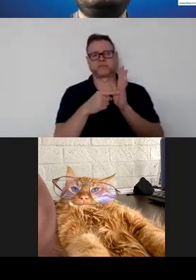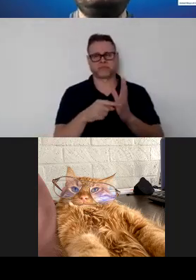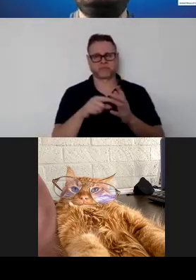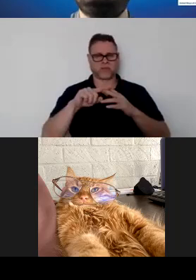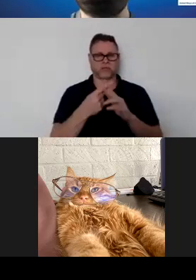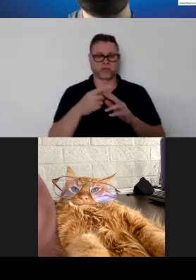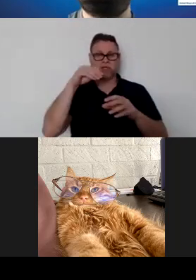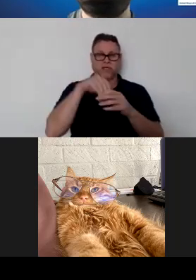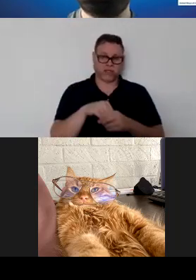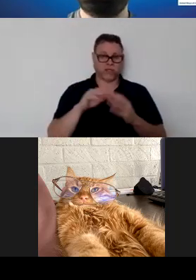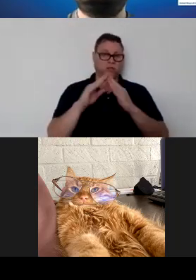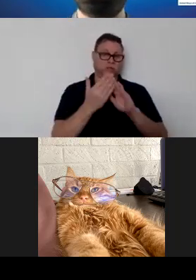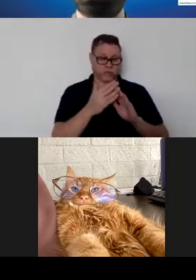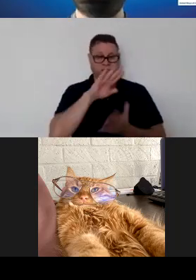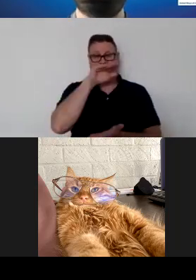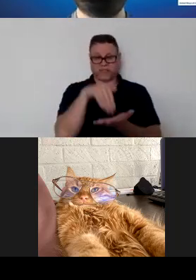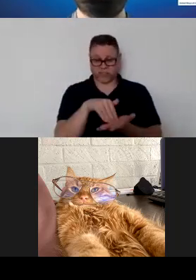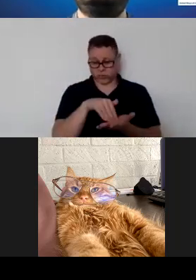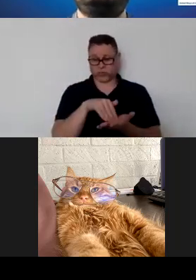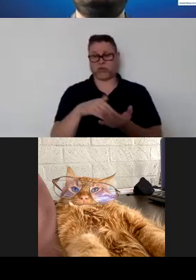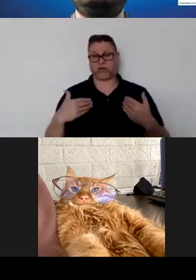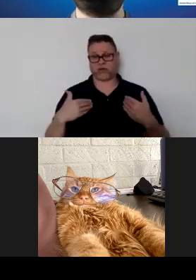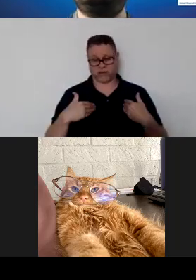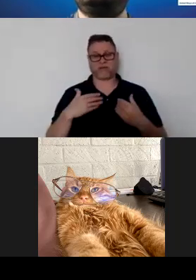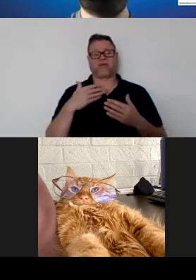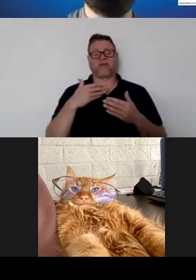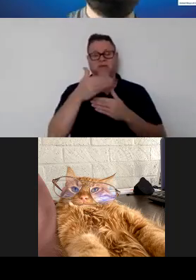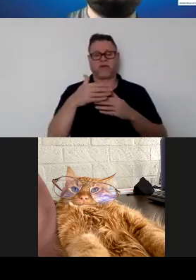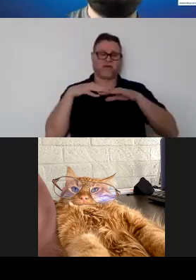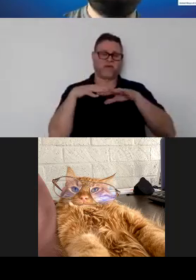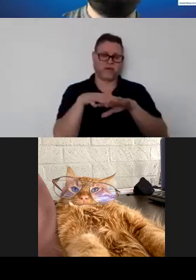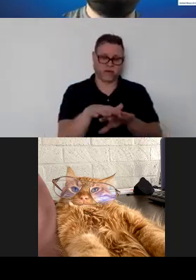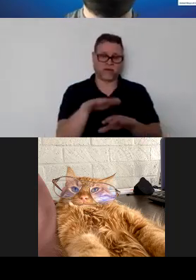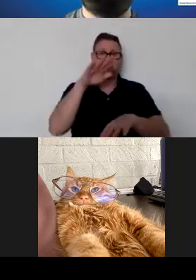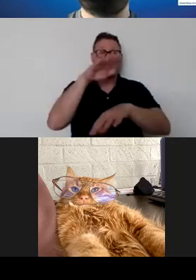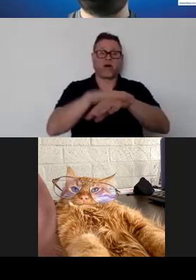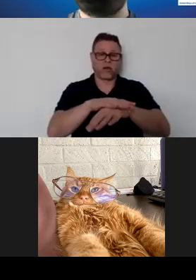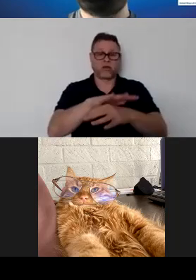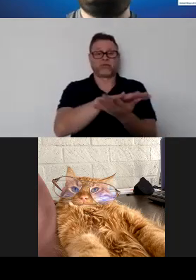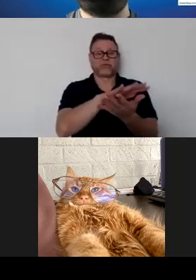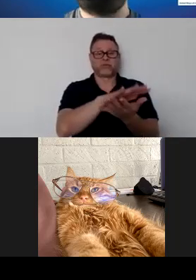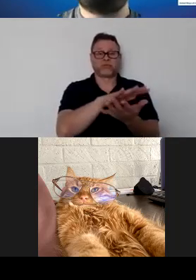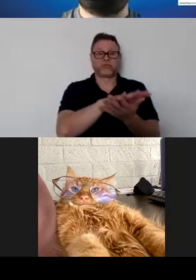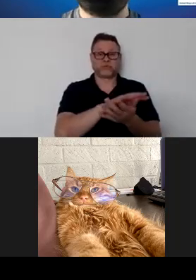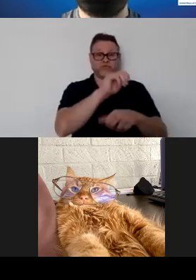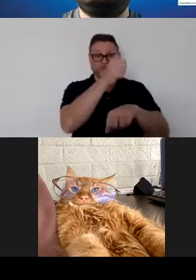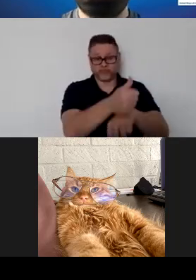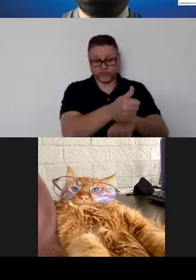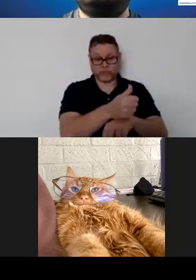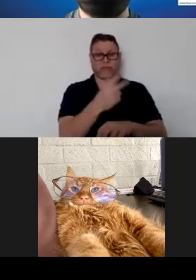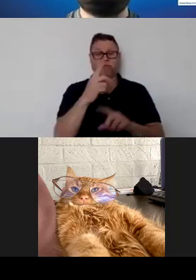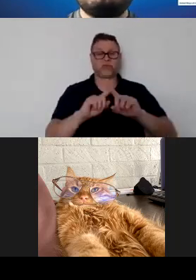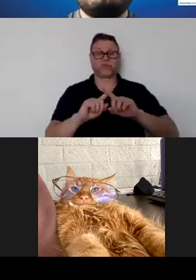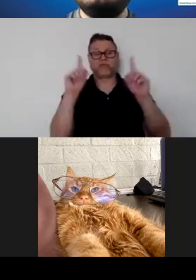in the community, a community center, and then eventually they kind of integrate it onto the school, right? Or they'll end up having two different kind